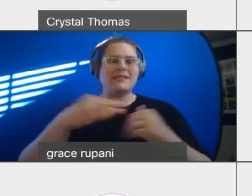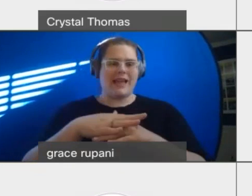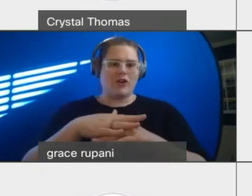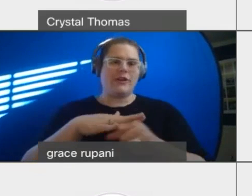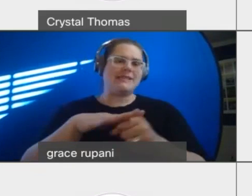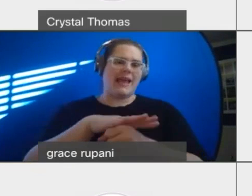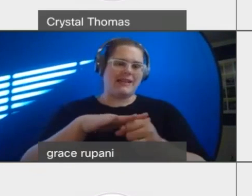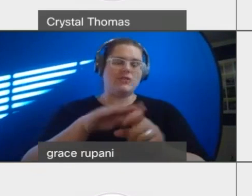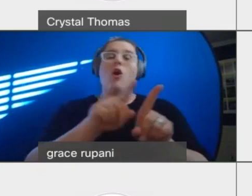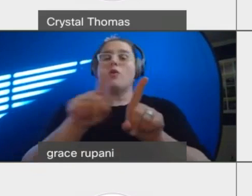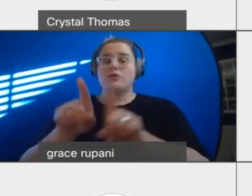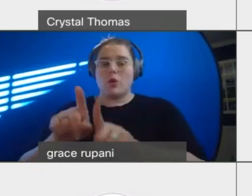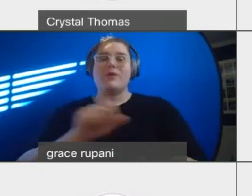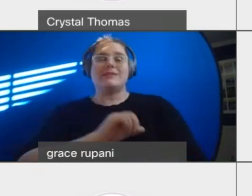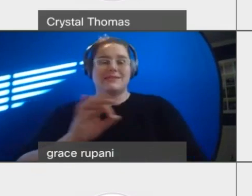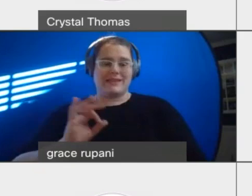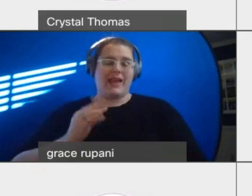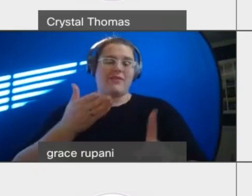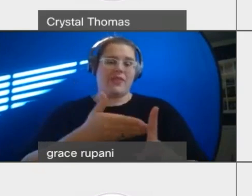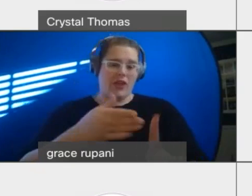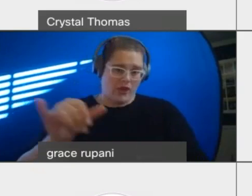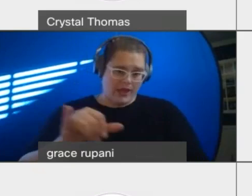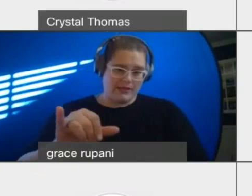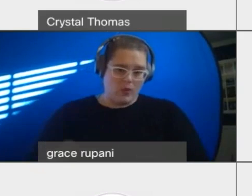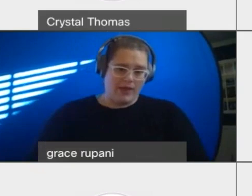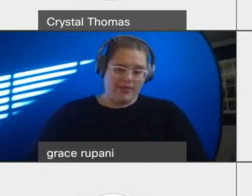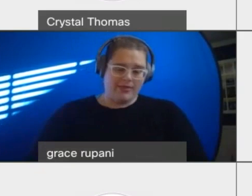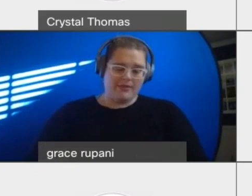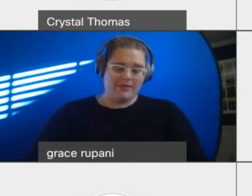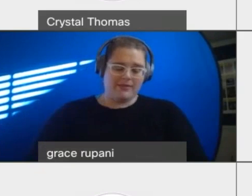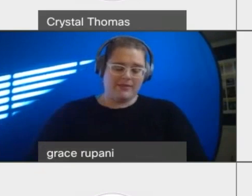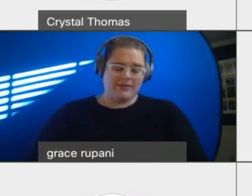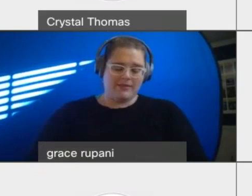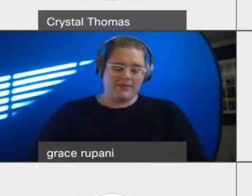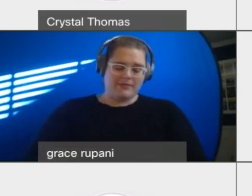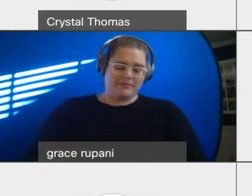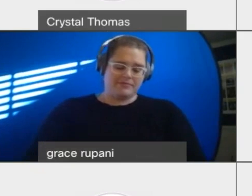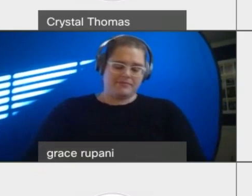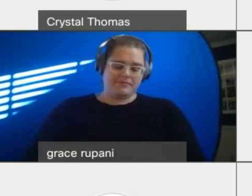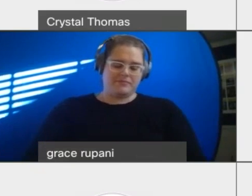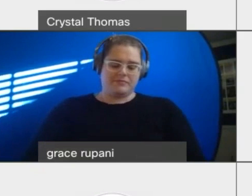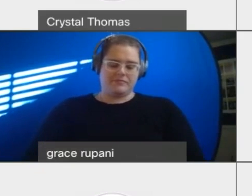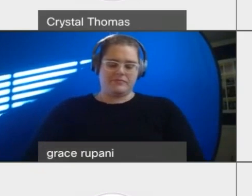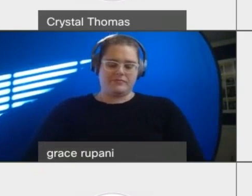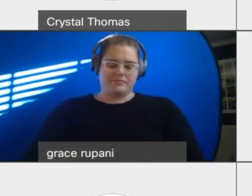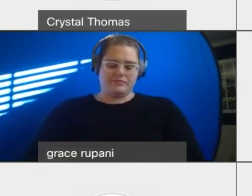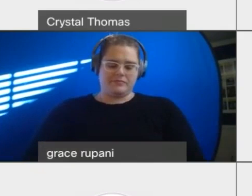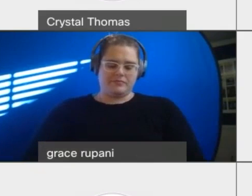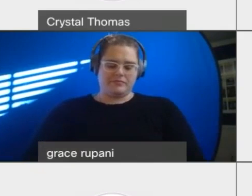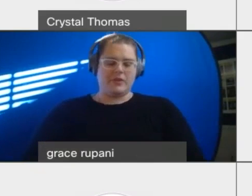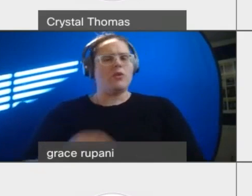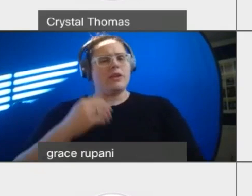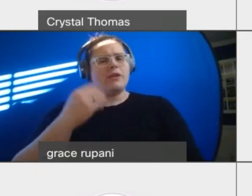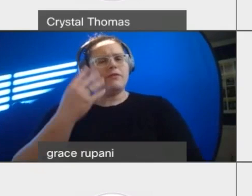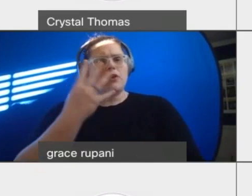in those facilities as well. We have pretty much outlined all the staff in both